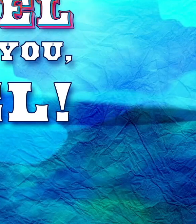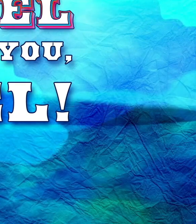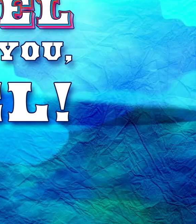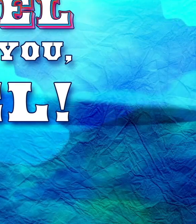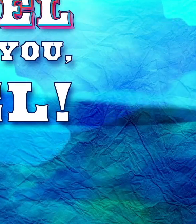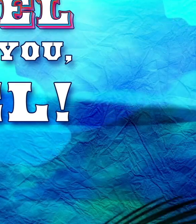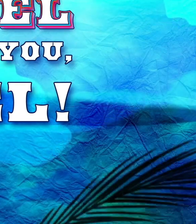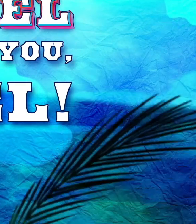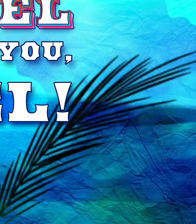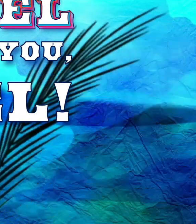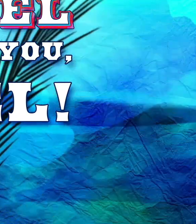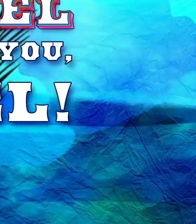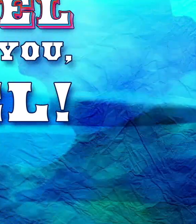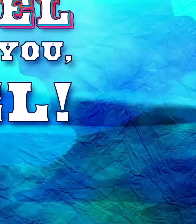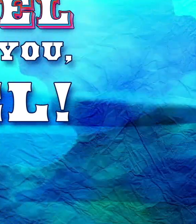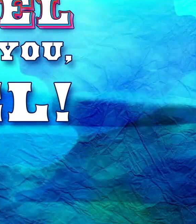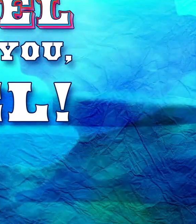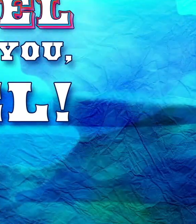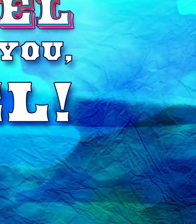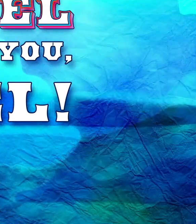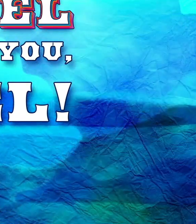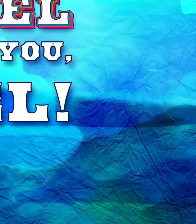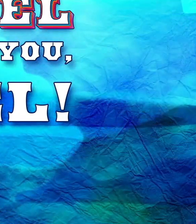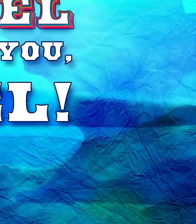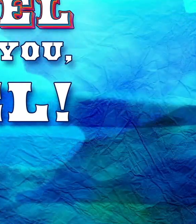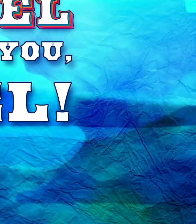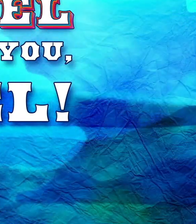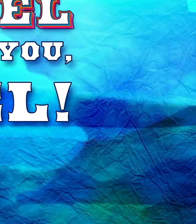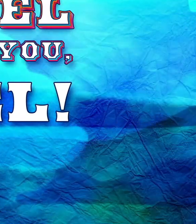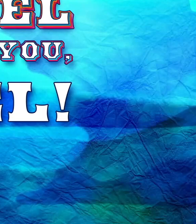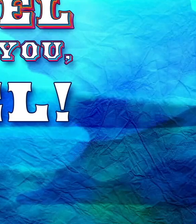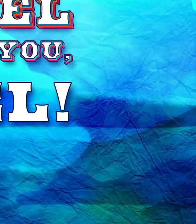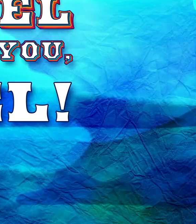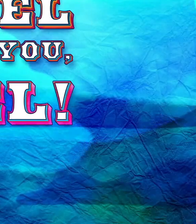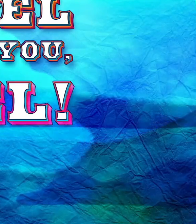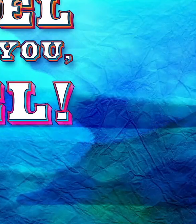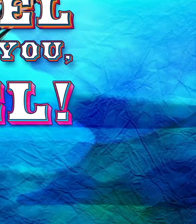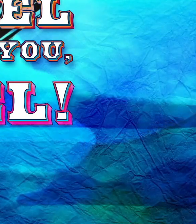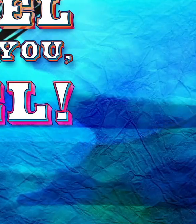Emmanuel shall come to you.